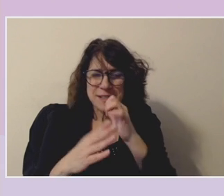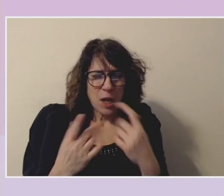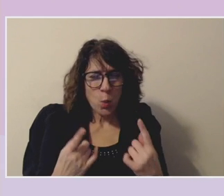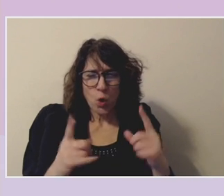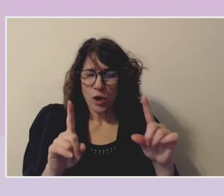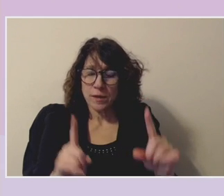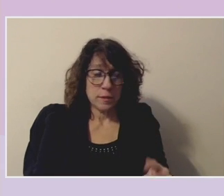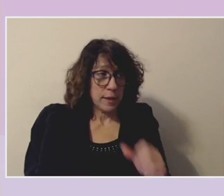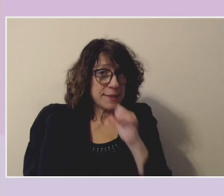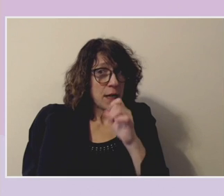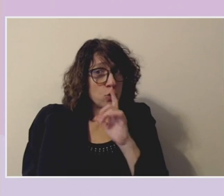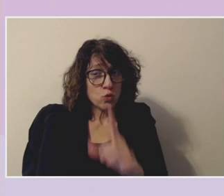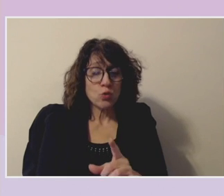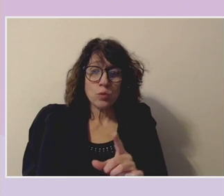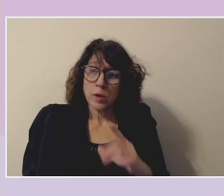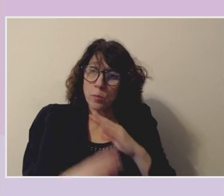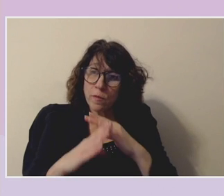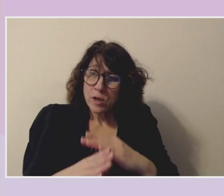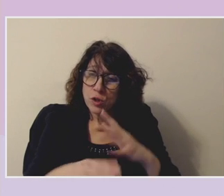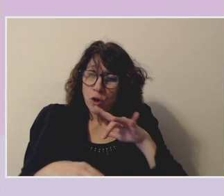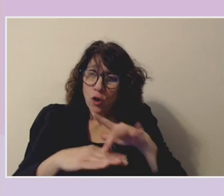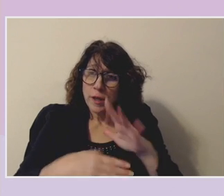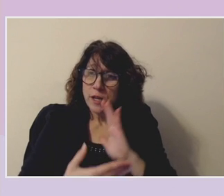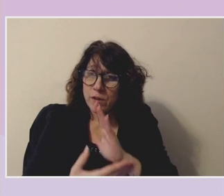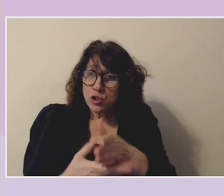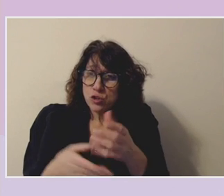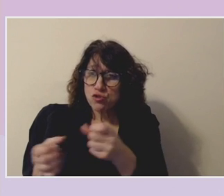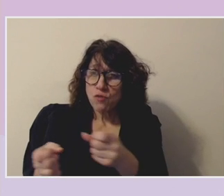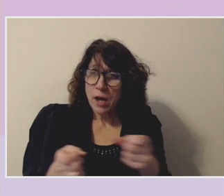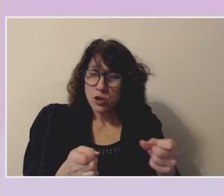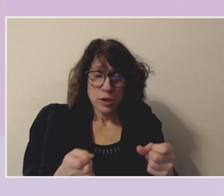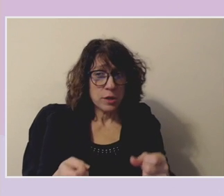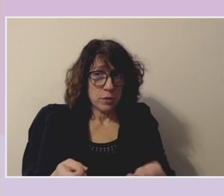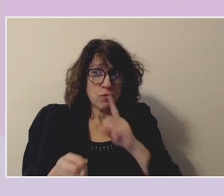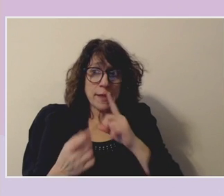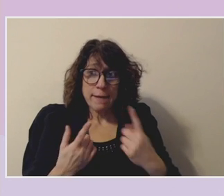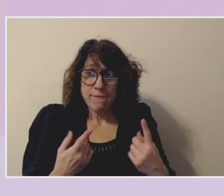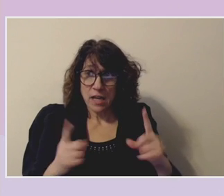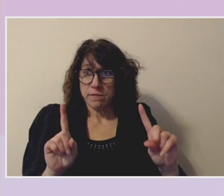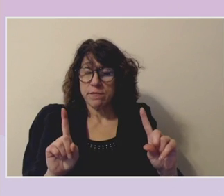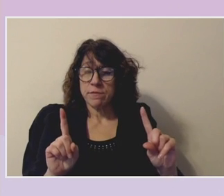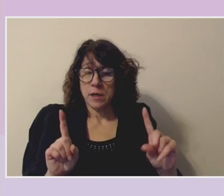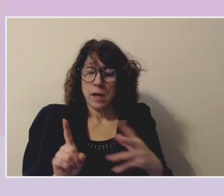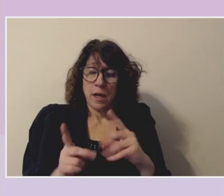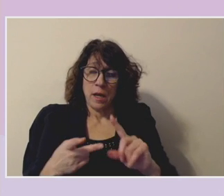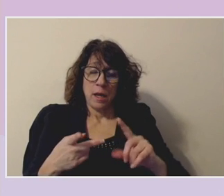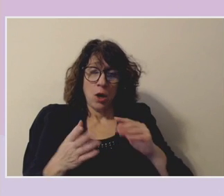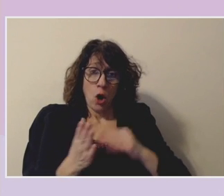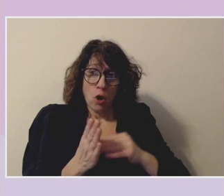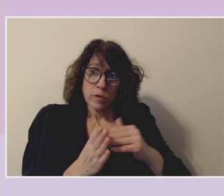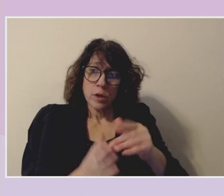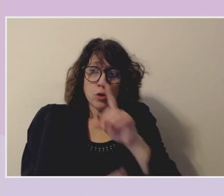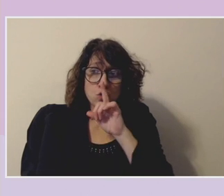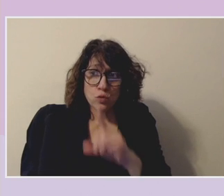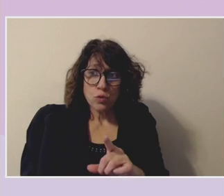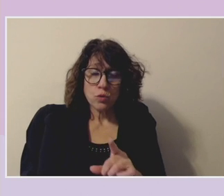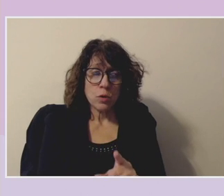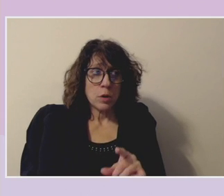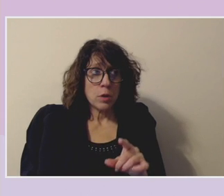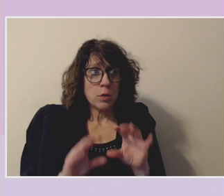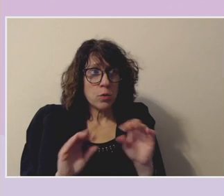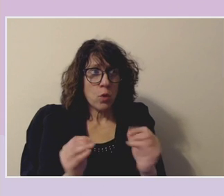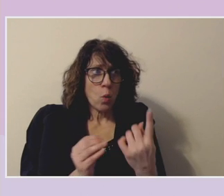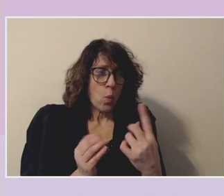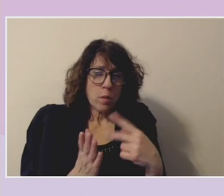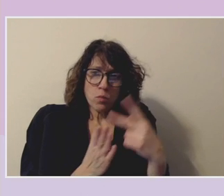true. There are prevention and early intervention strategies that are incredibly effective. They're often, it's true, no one program is going to work